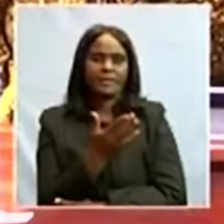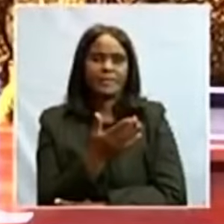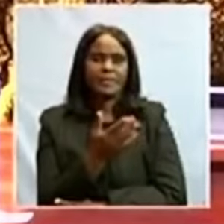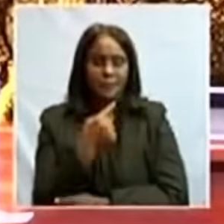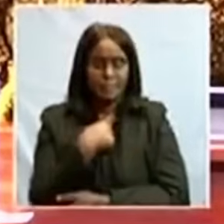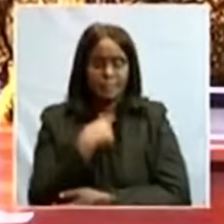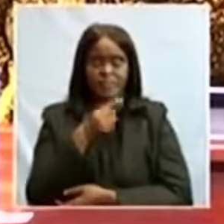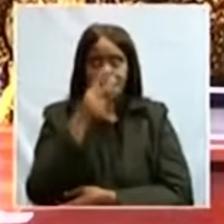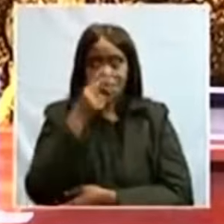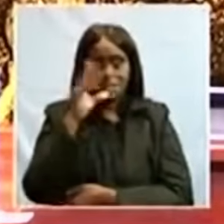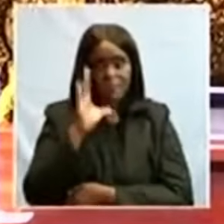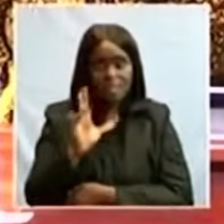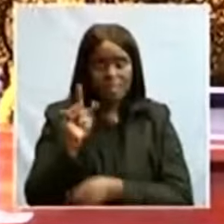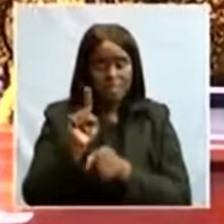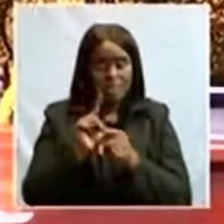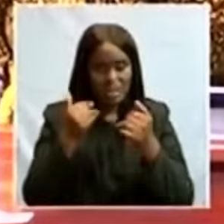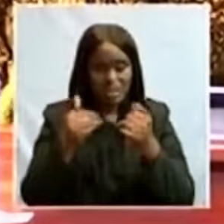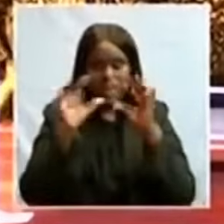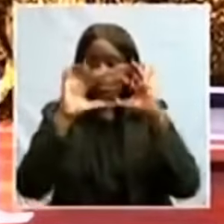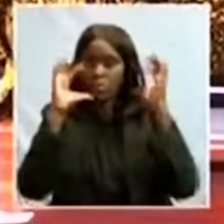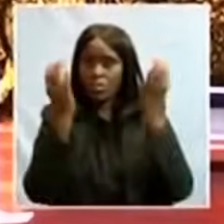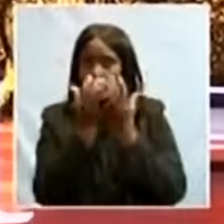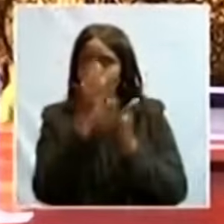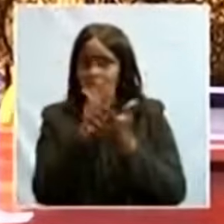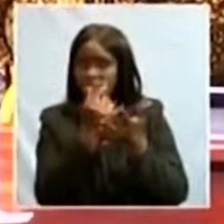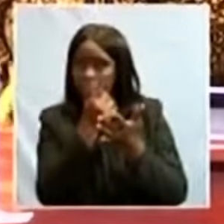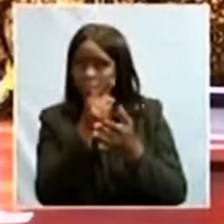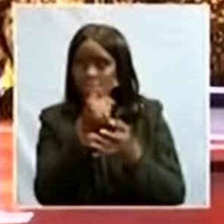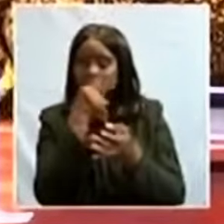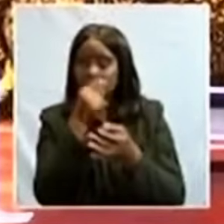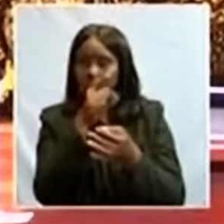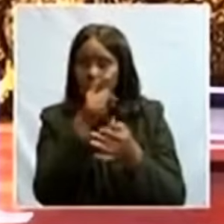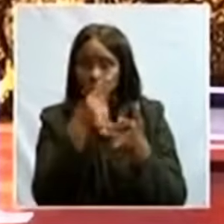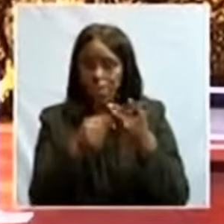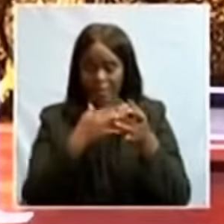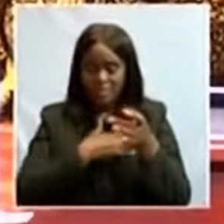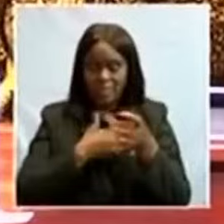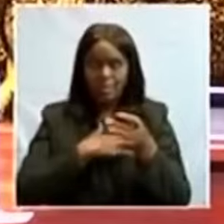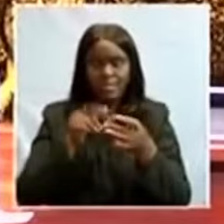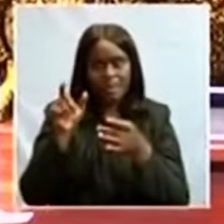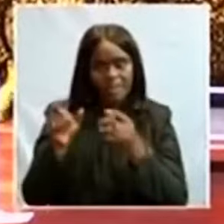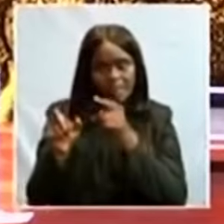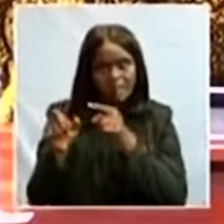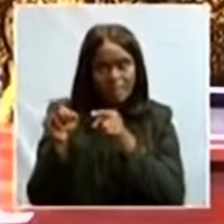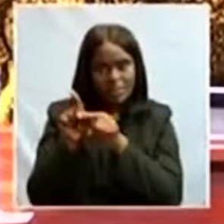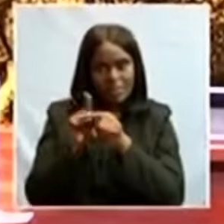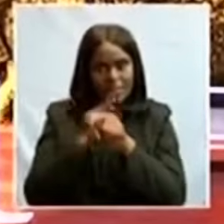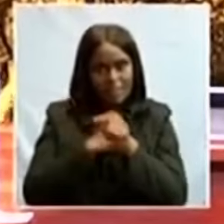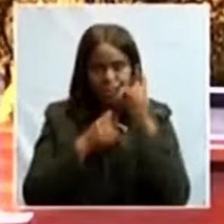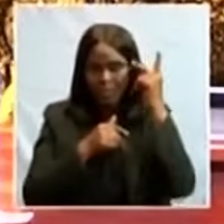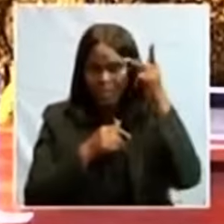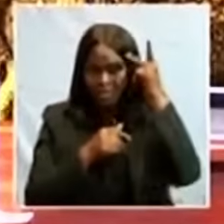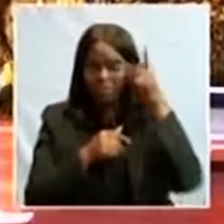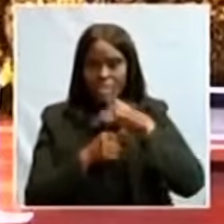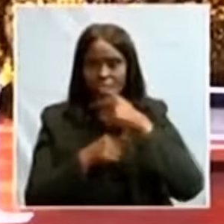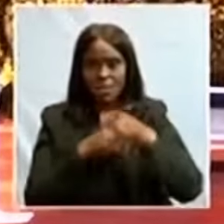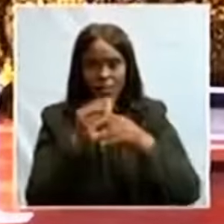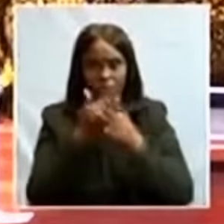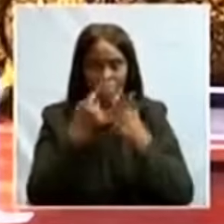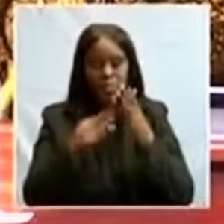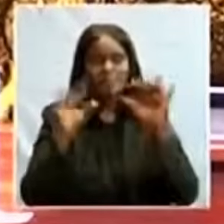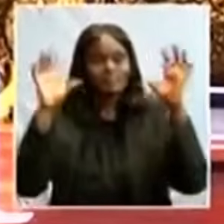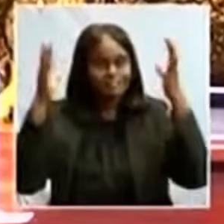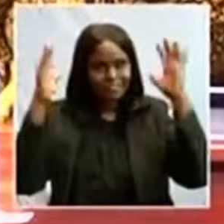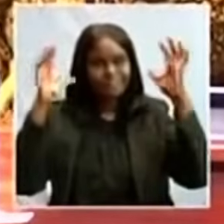Because I've never seen when you're at the stadium someone saying that this is my religion, this is my political party, all of us just